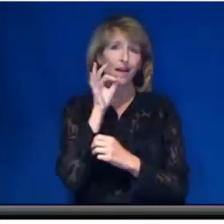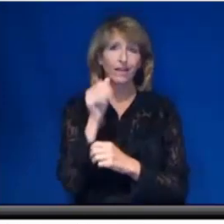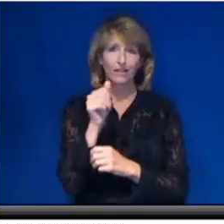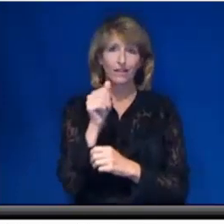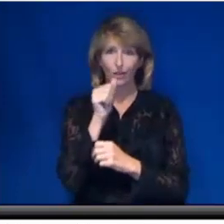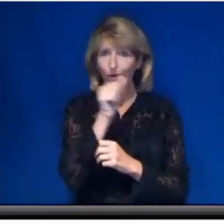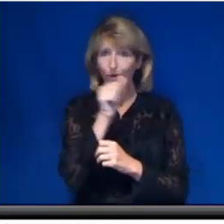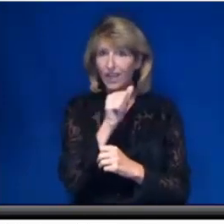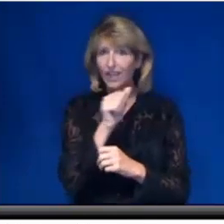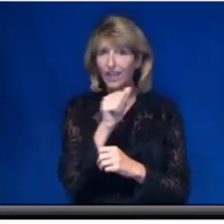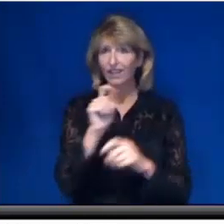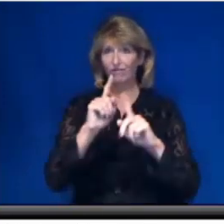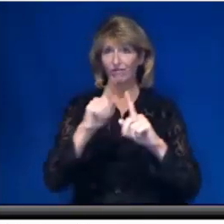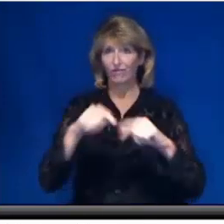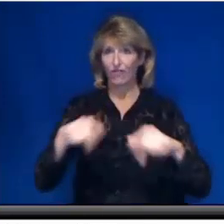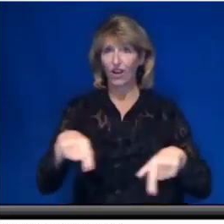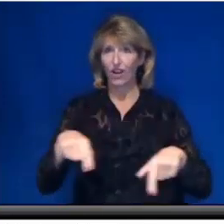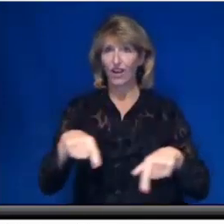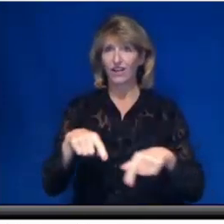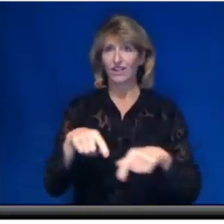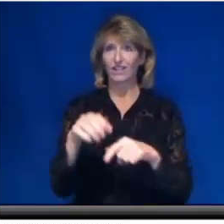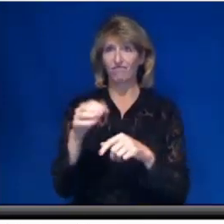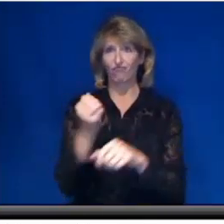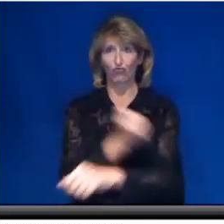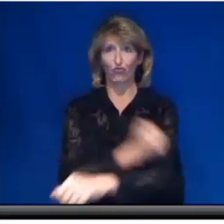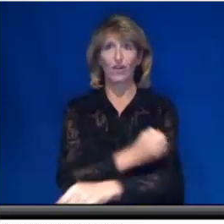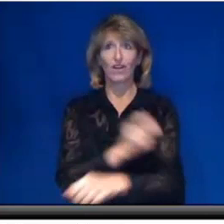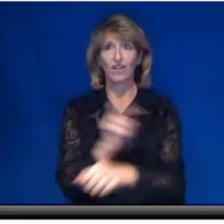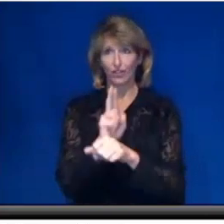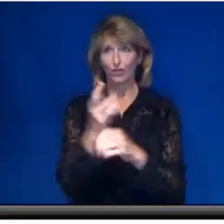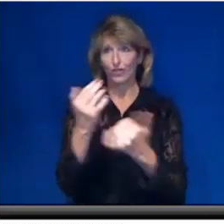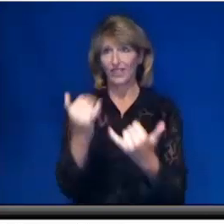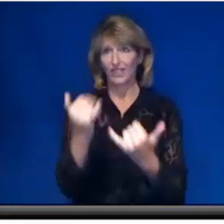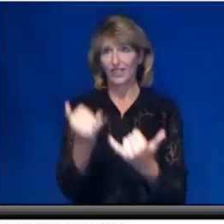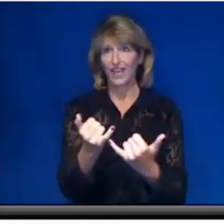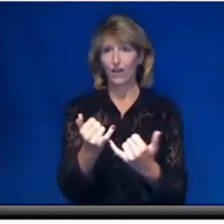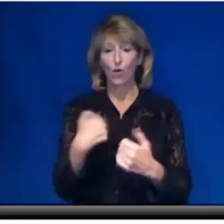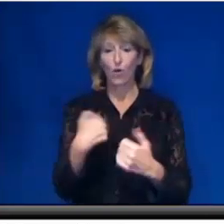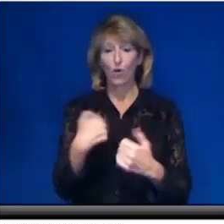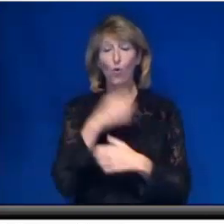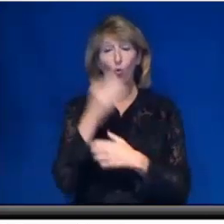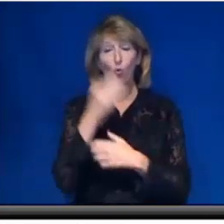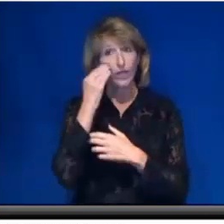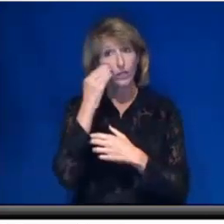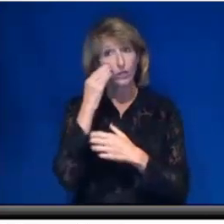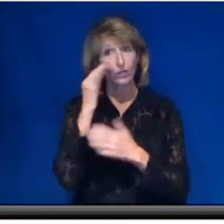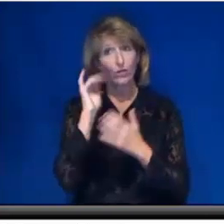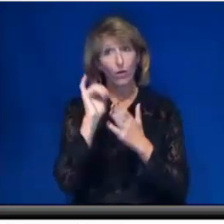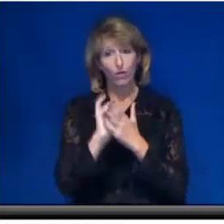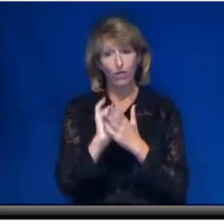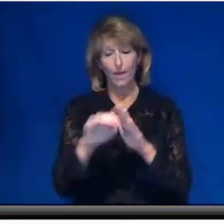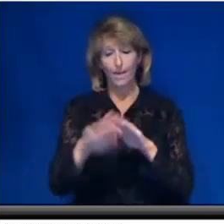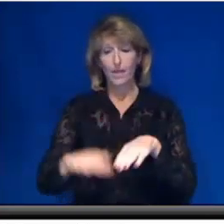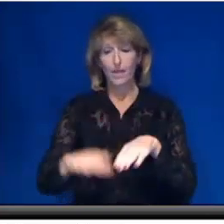Illegal drugs include marijuana, cocaine, heroin,